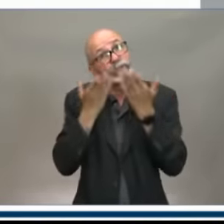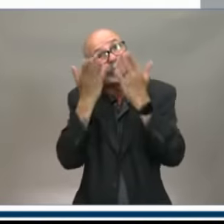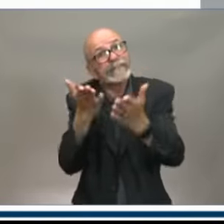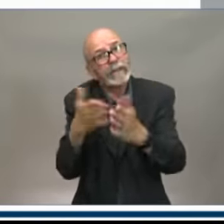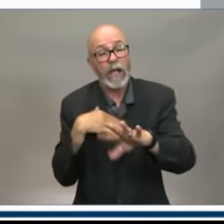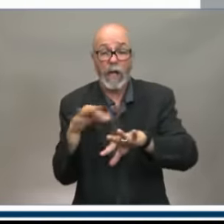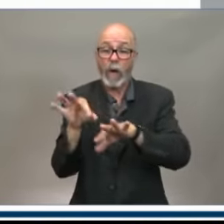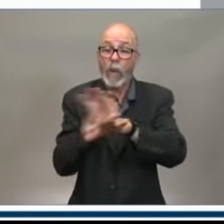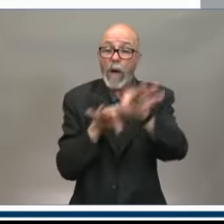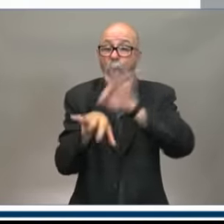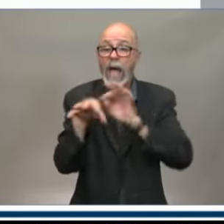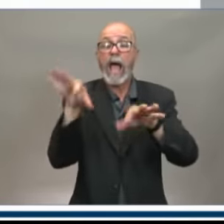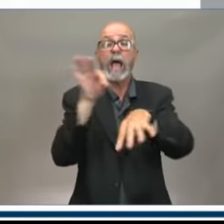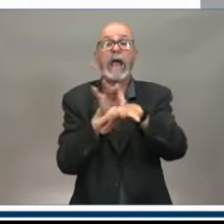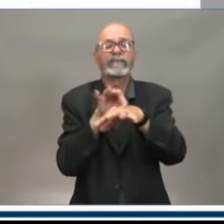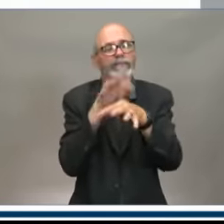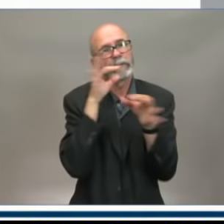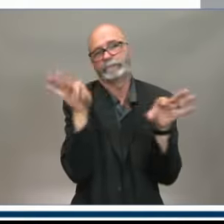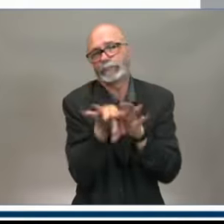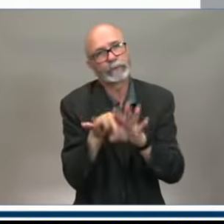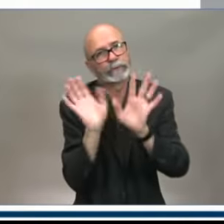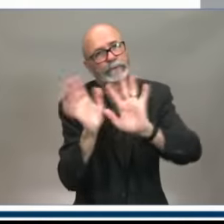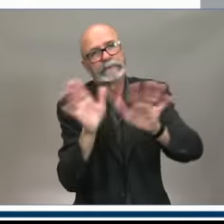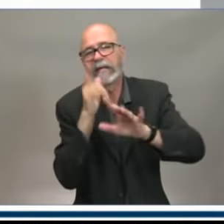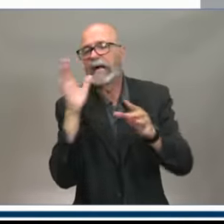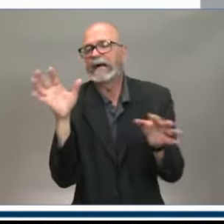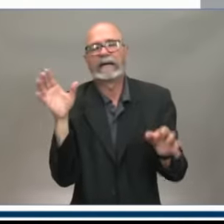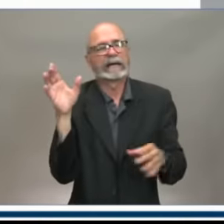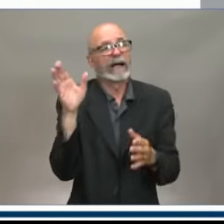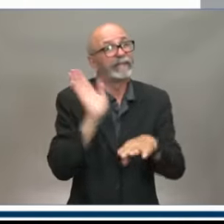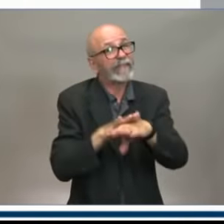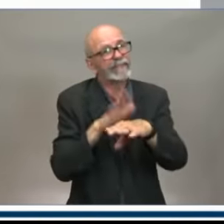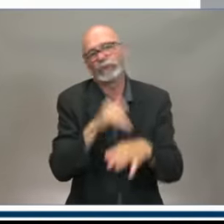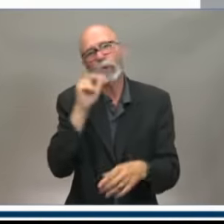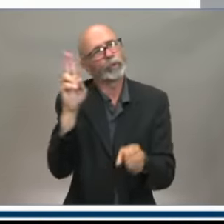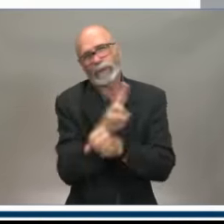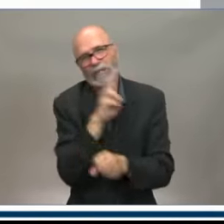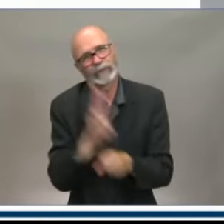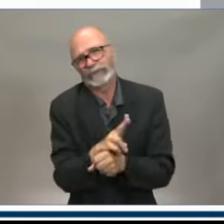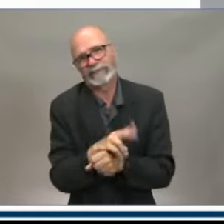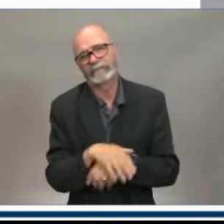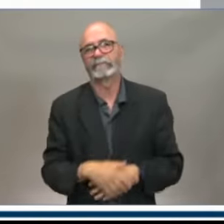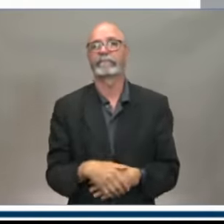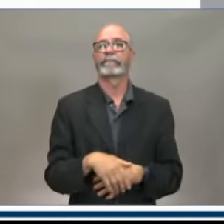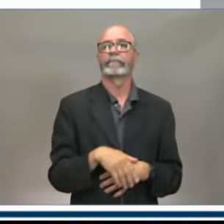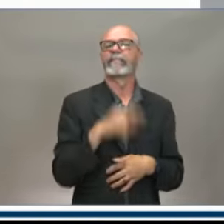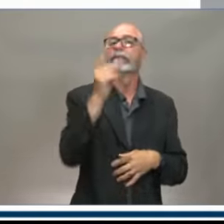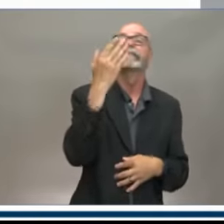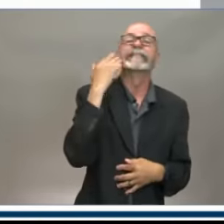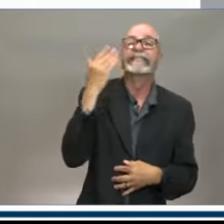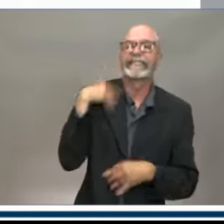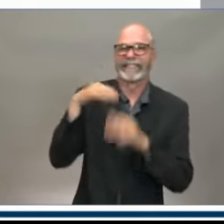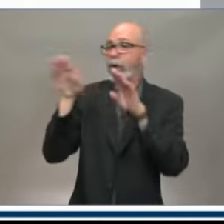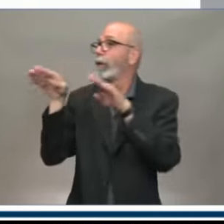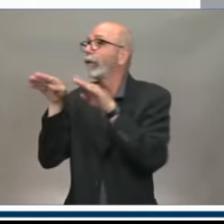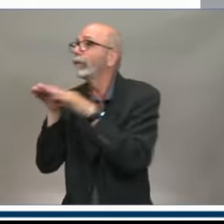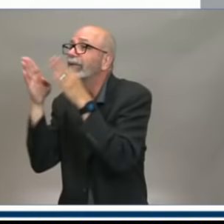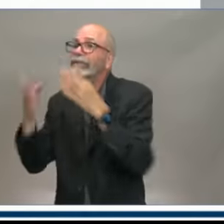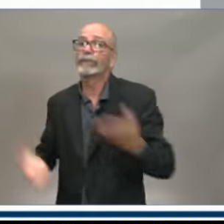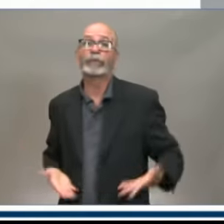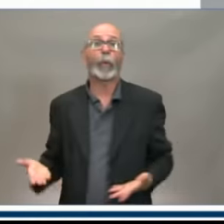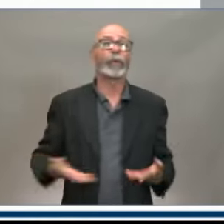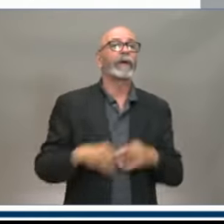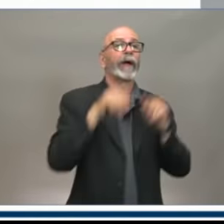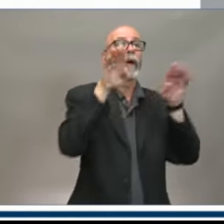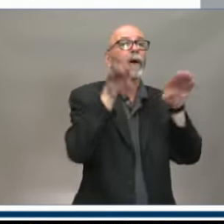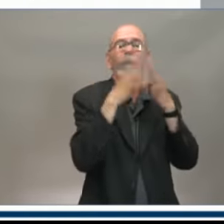hope with the loosening of restrictions over the last couple of steps we've made that people are starting to feel some normalcy